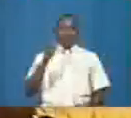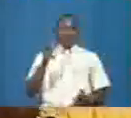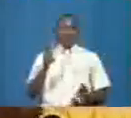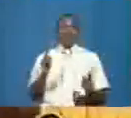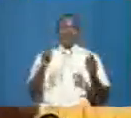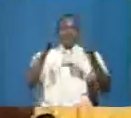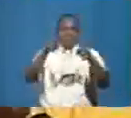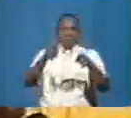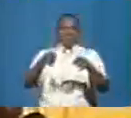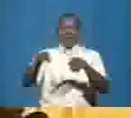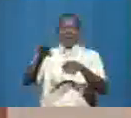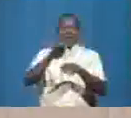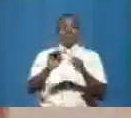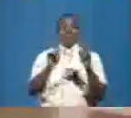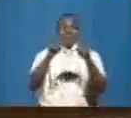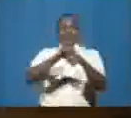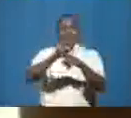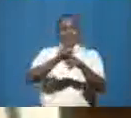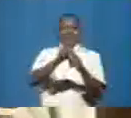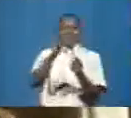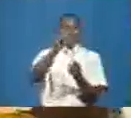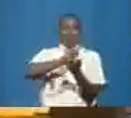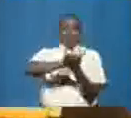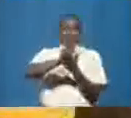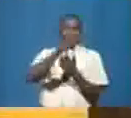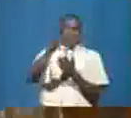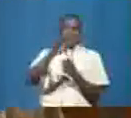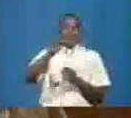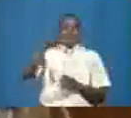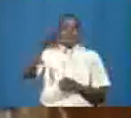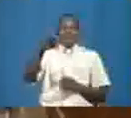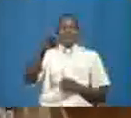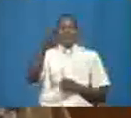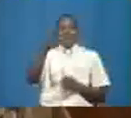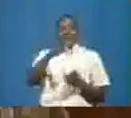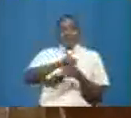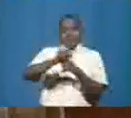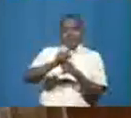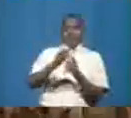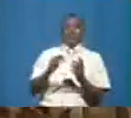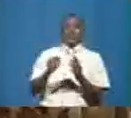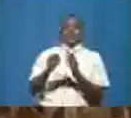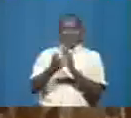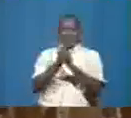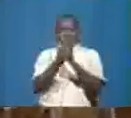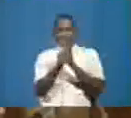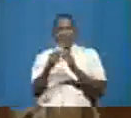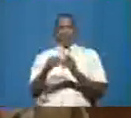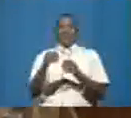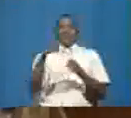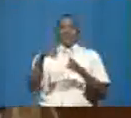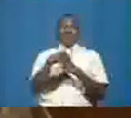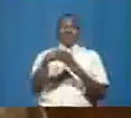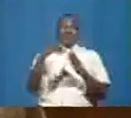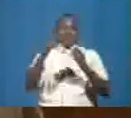Field facilitators have undergone a one-week training in the Ashanti region. The training was to equip them with new technologies